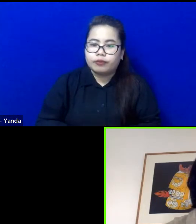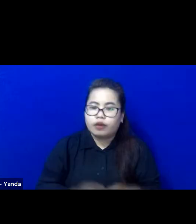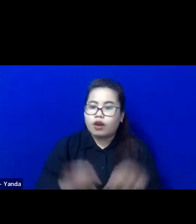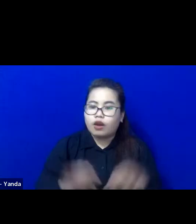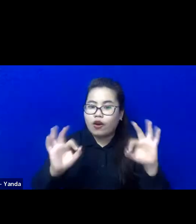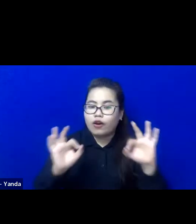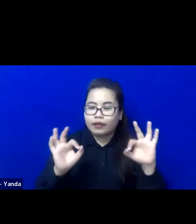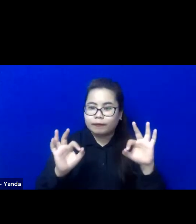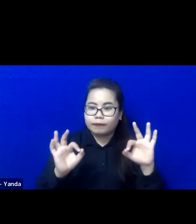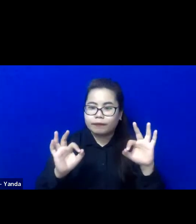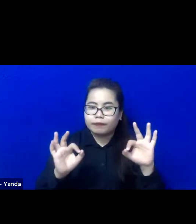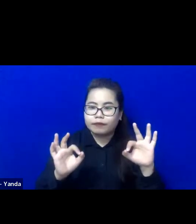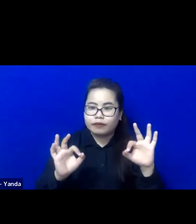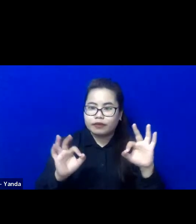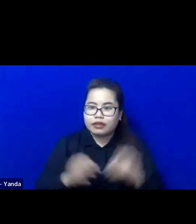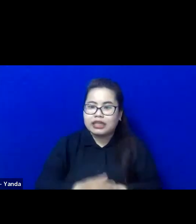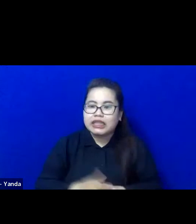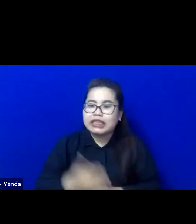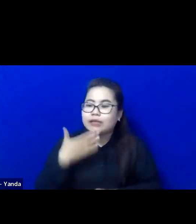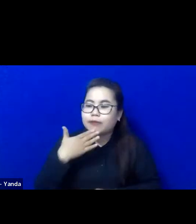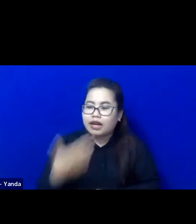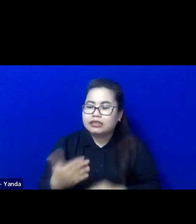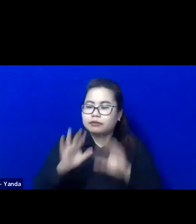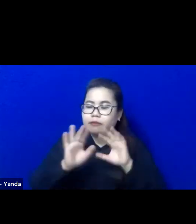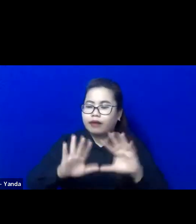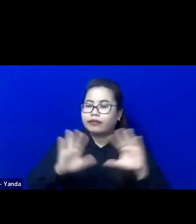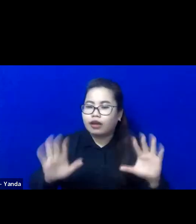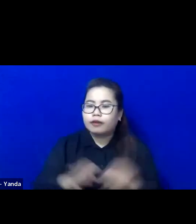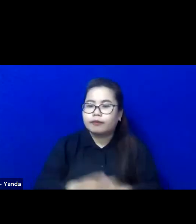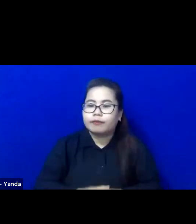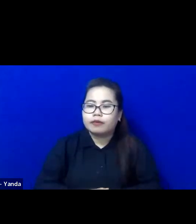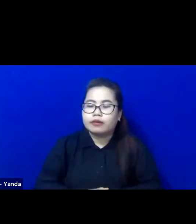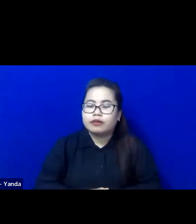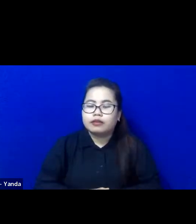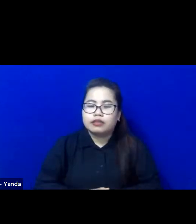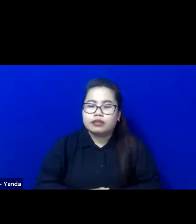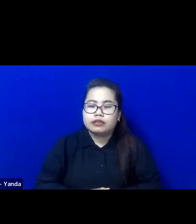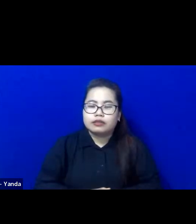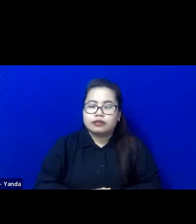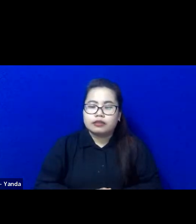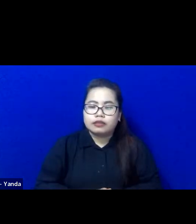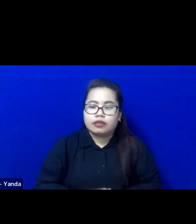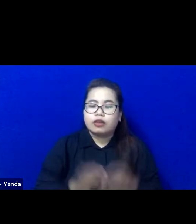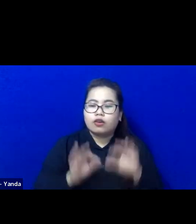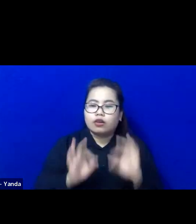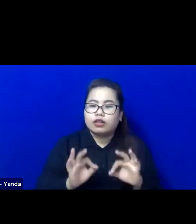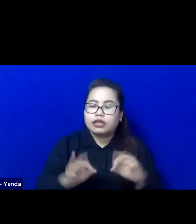Okay. Thank you. Thank you so much. Okay, now we have our next